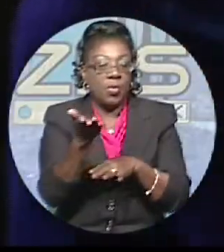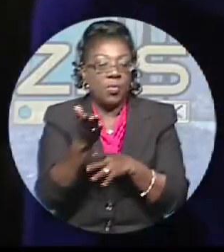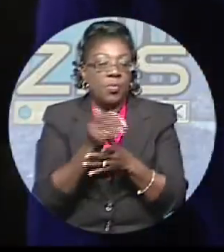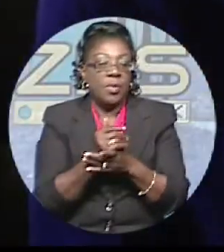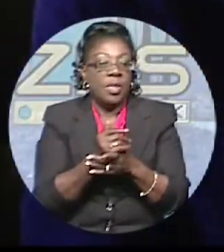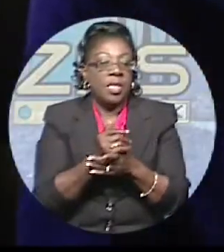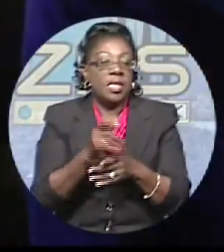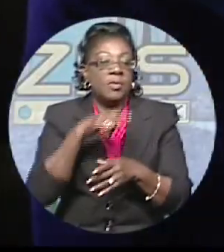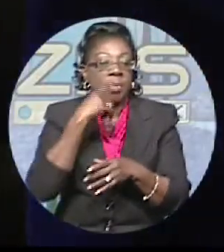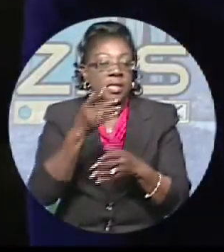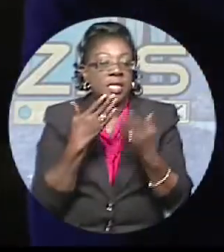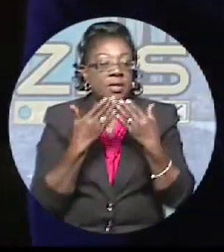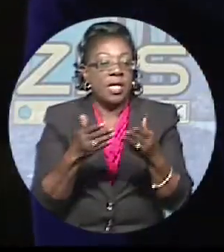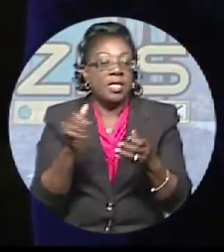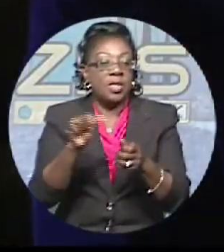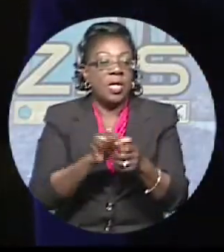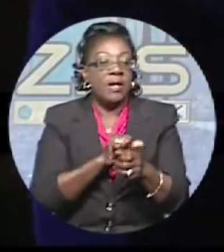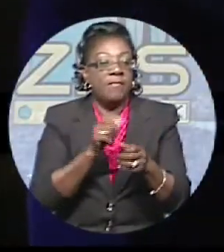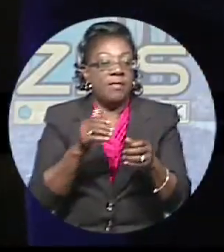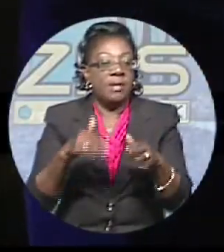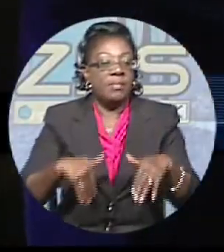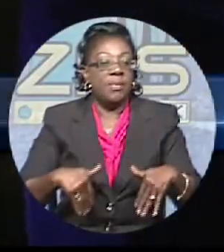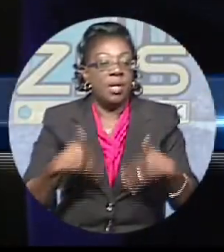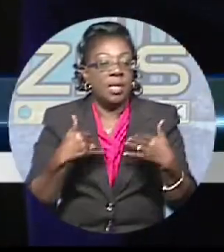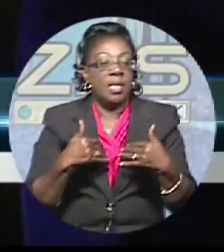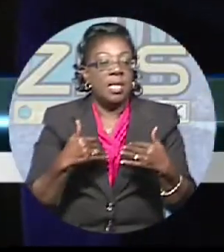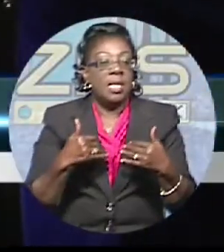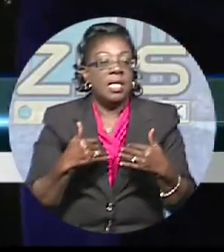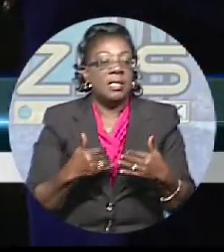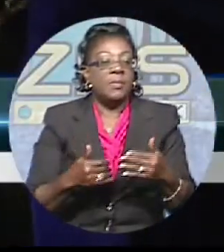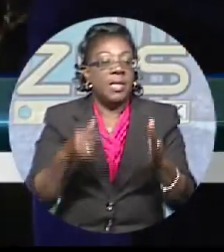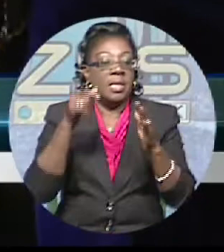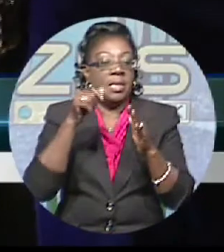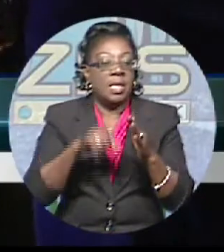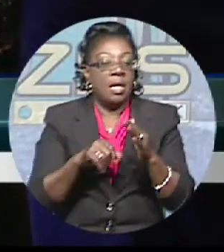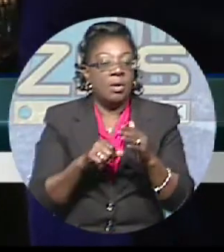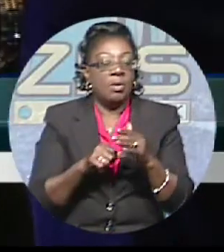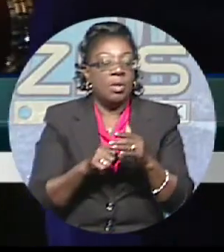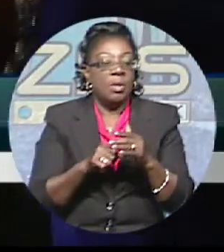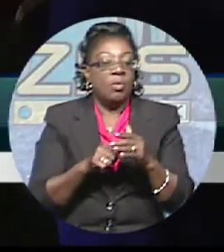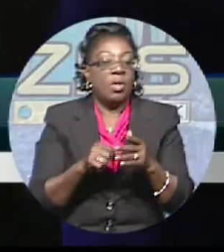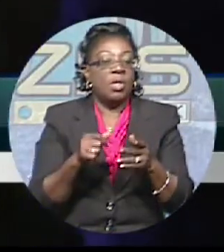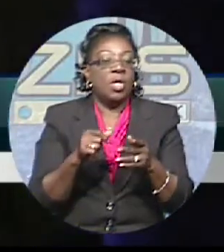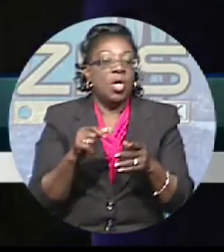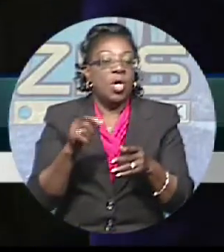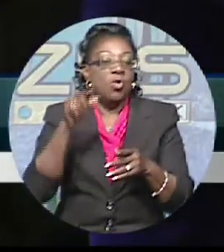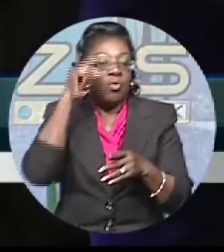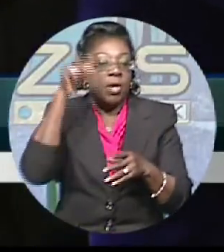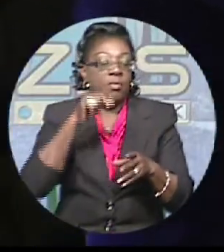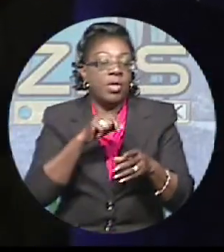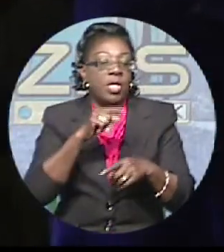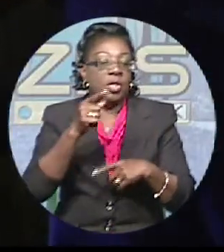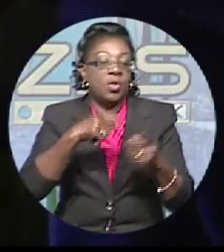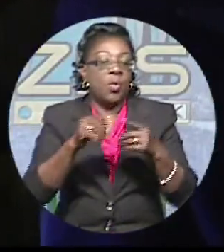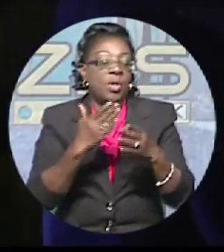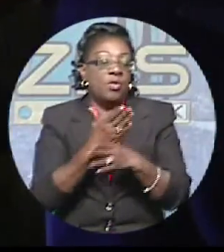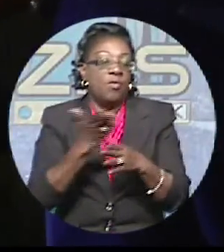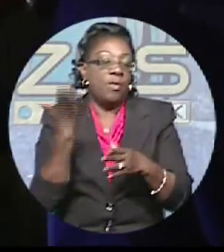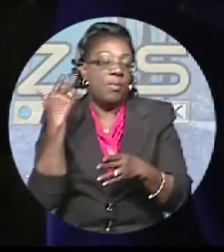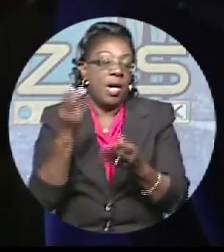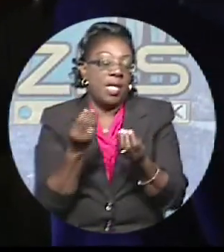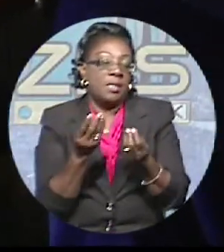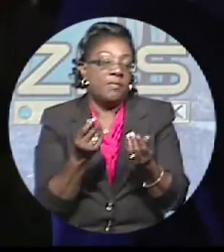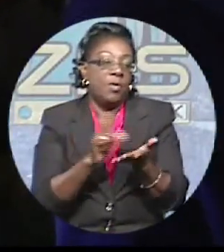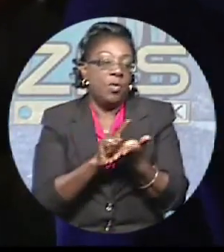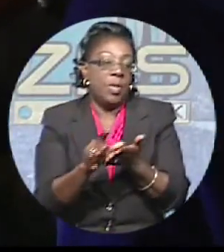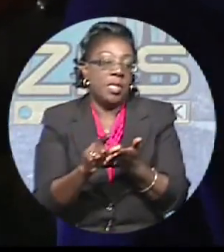to say thanks to each of you. It's been a downer, what Gregory has gone through for the past several weeks.